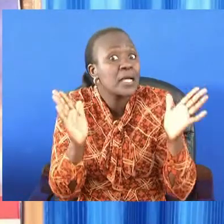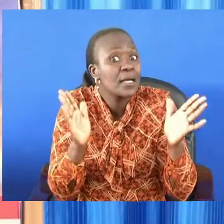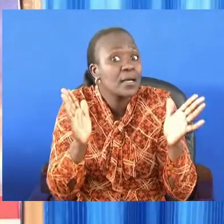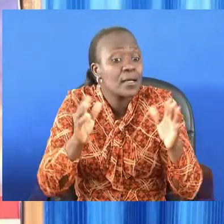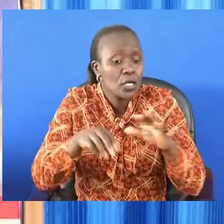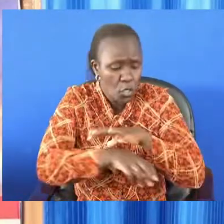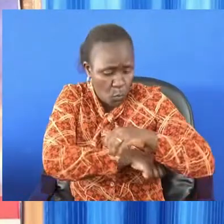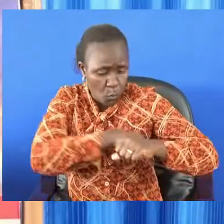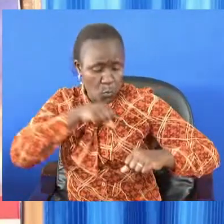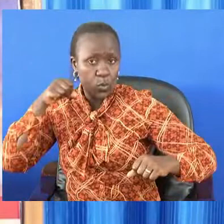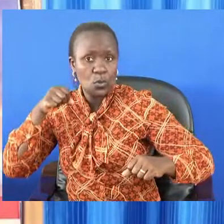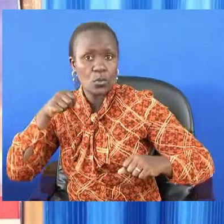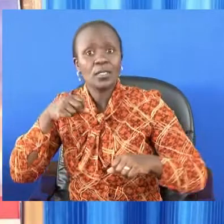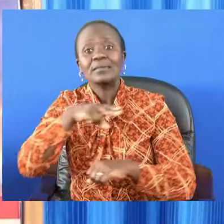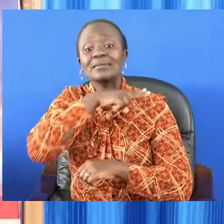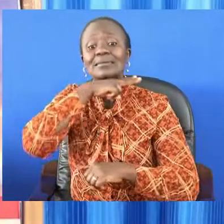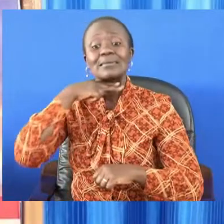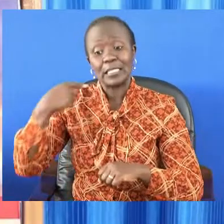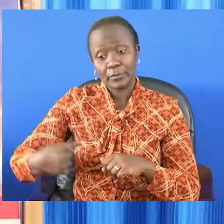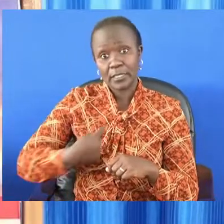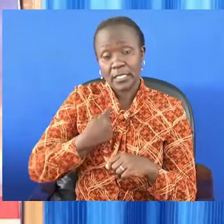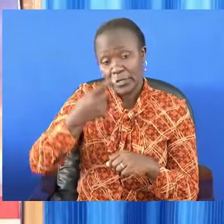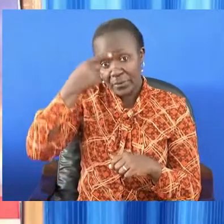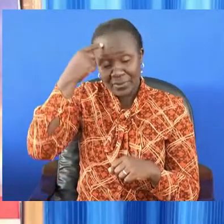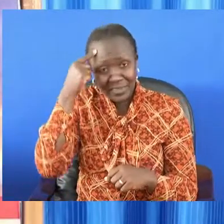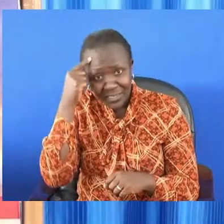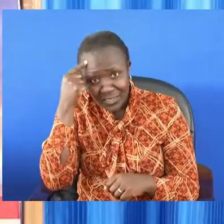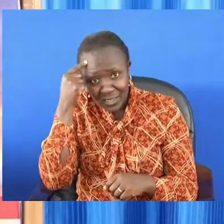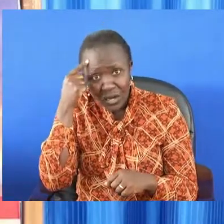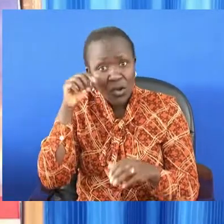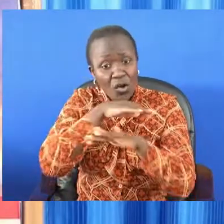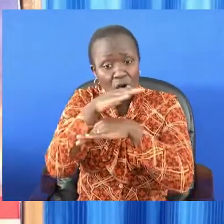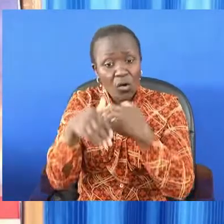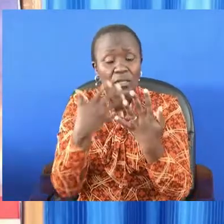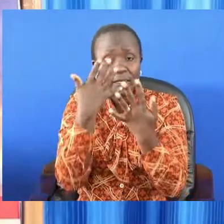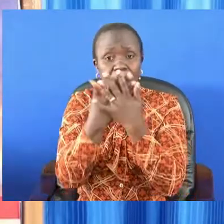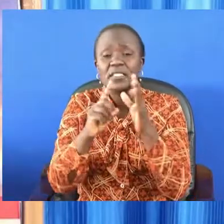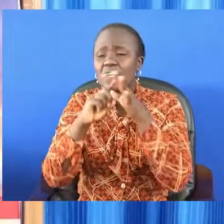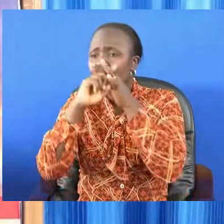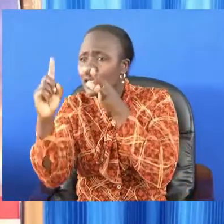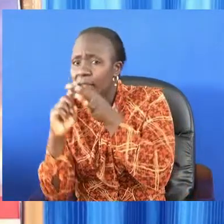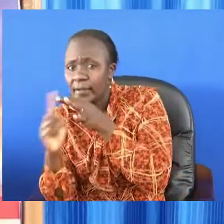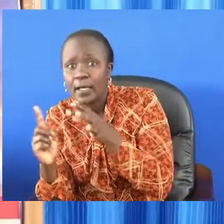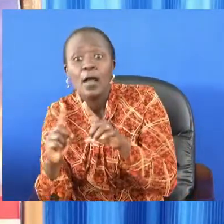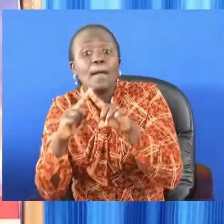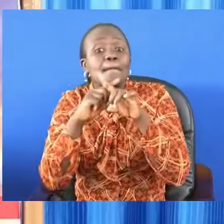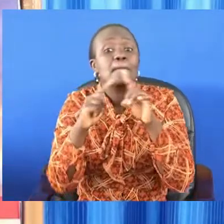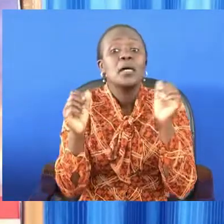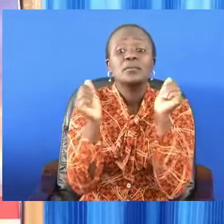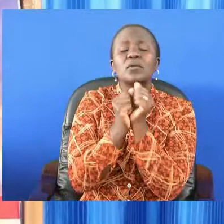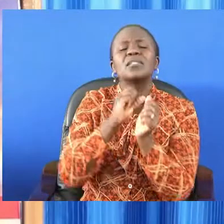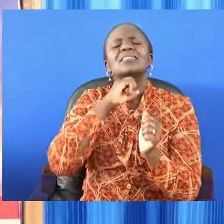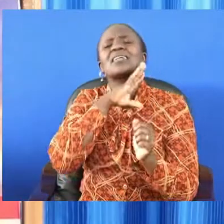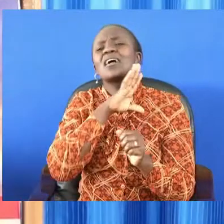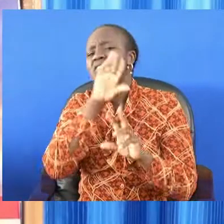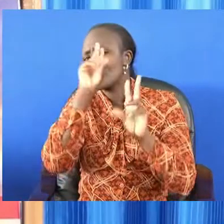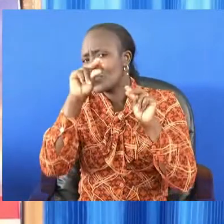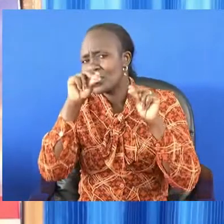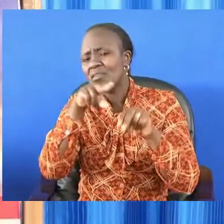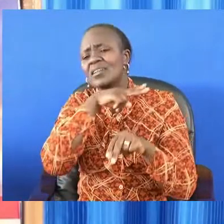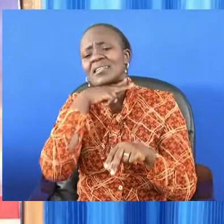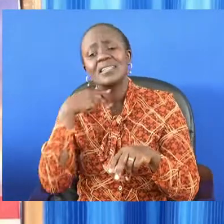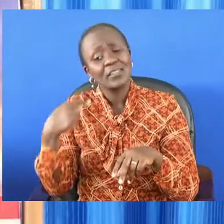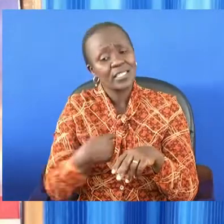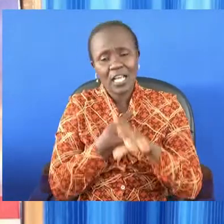his sword and was about to kill himself because he thought the prisoners had escaped. But Paul shouted, "Don't harm